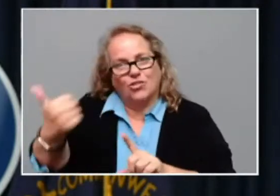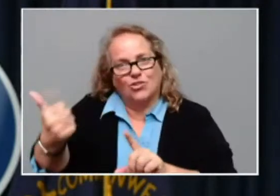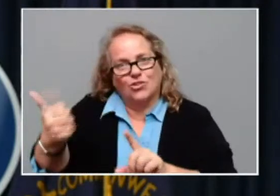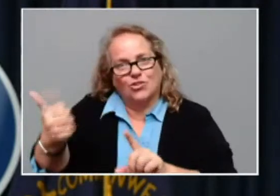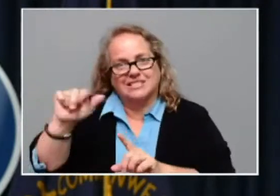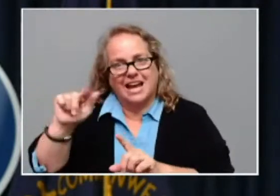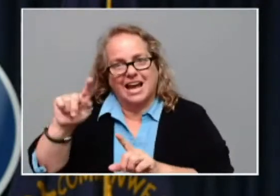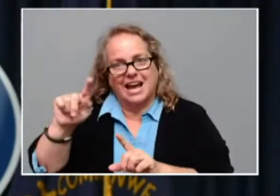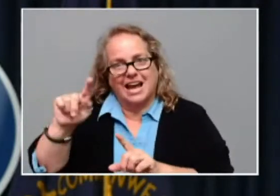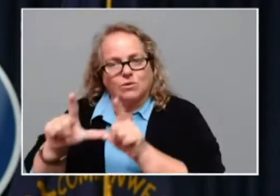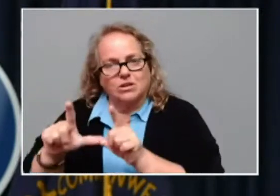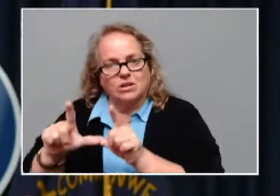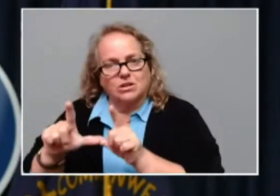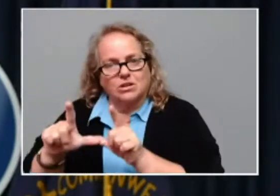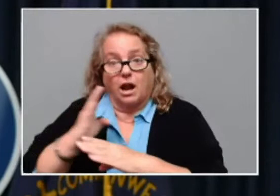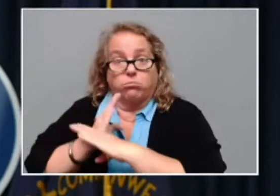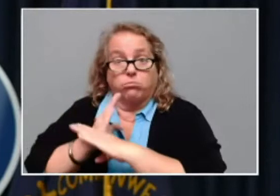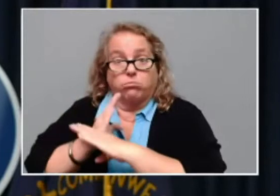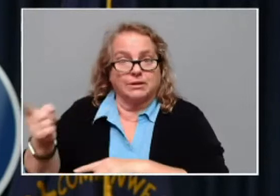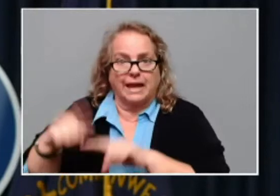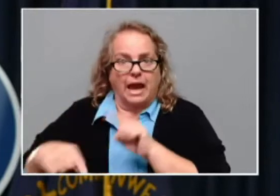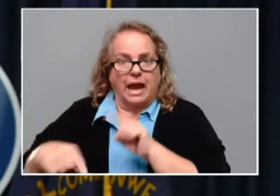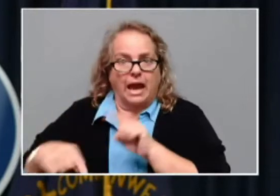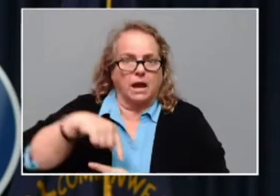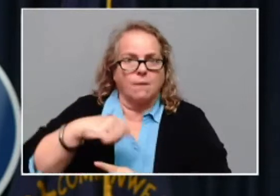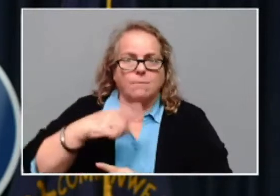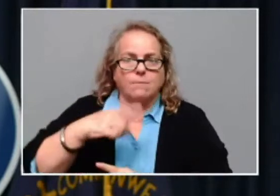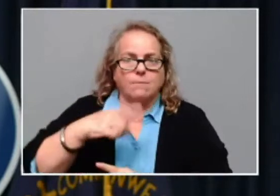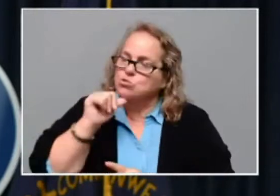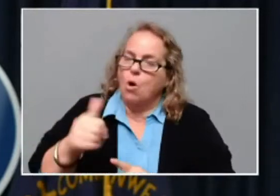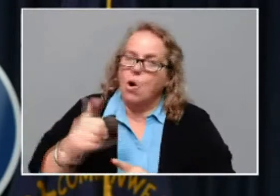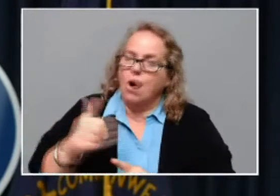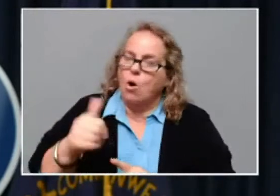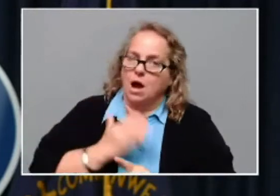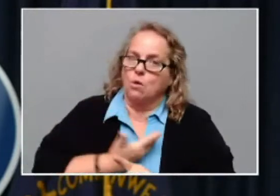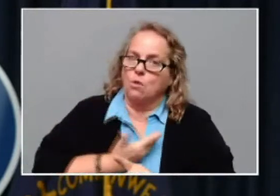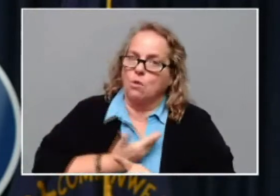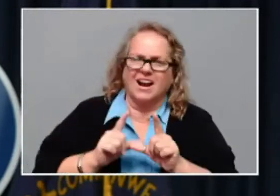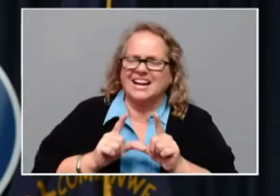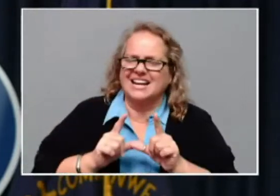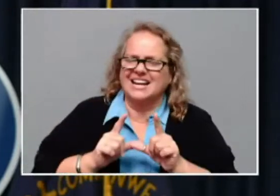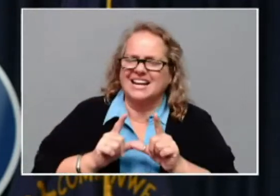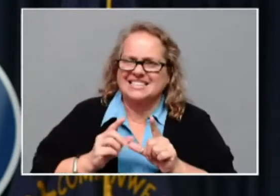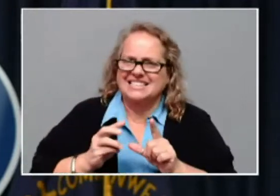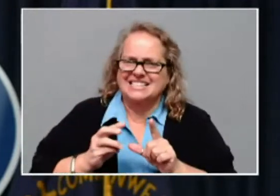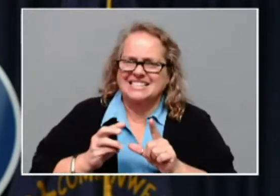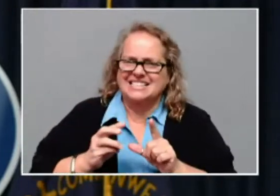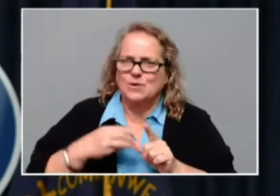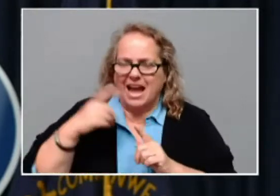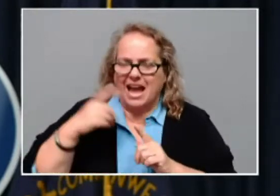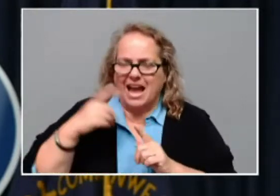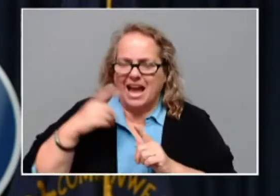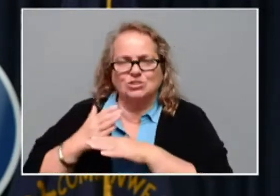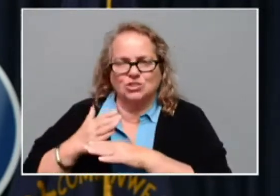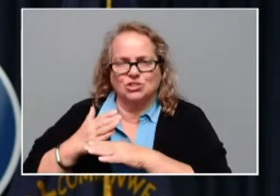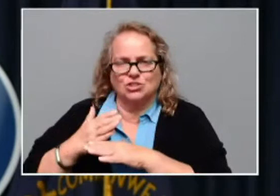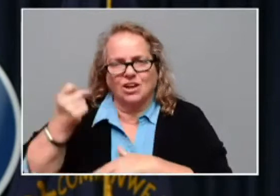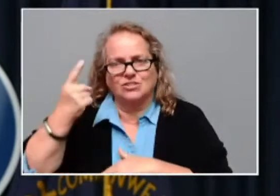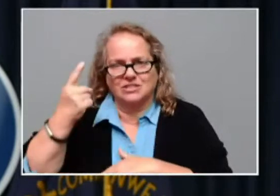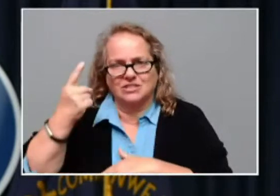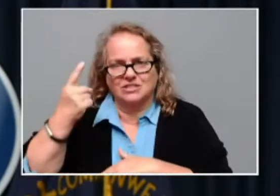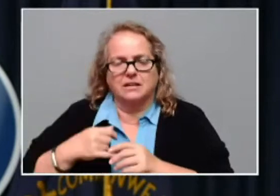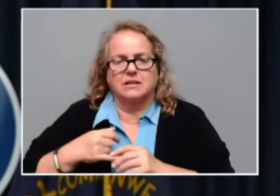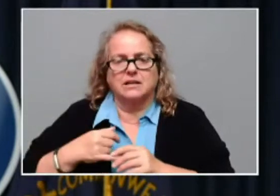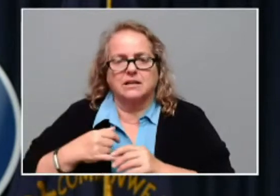to them coming here and being able to practice. And then I think that we have to look like we did at doctors at